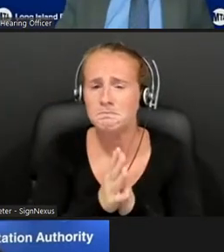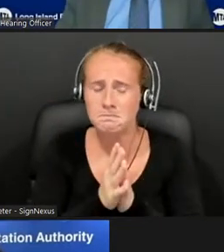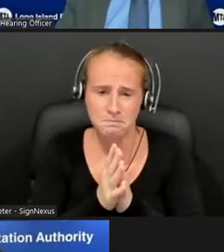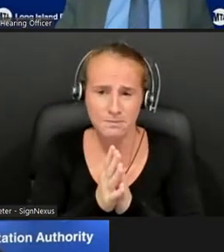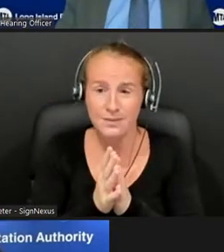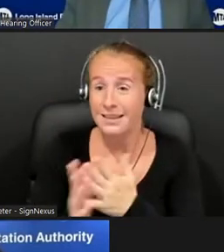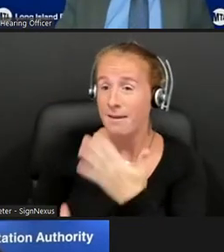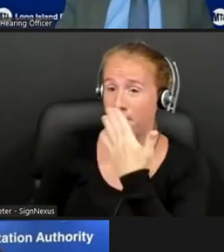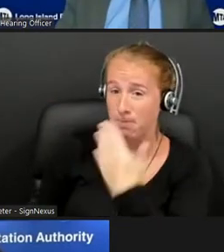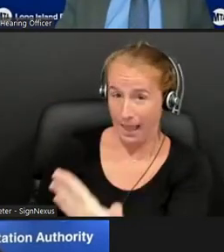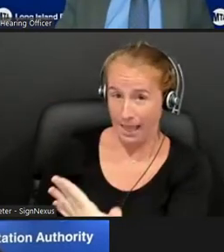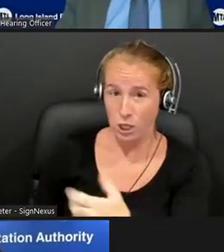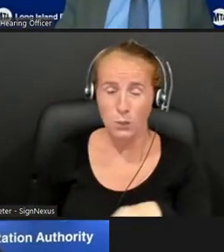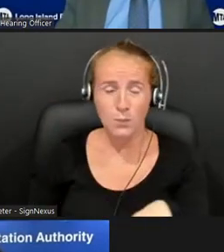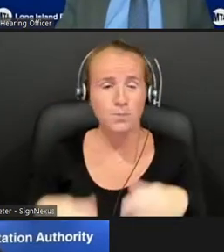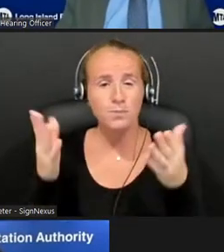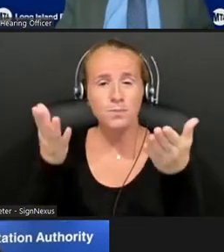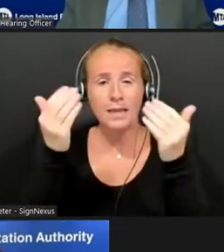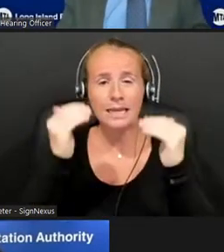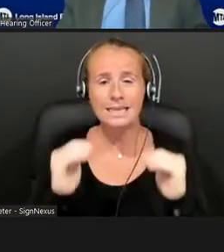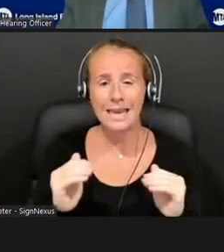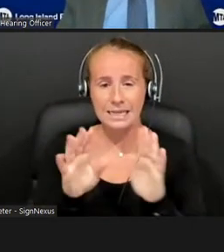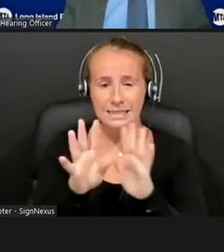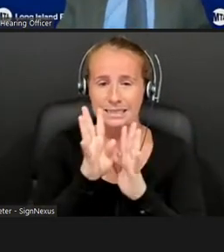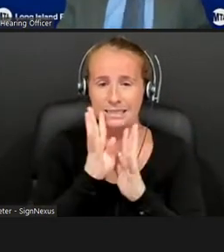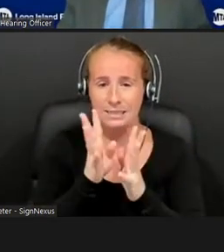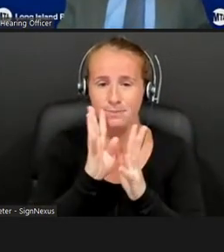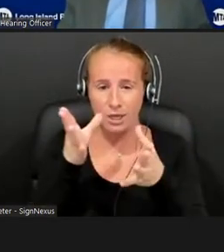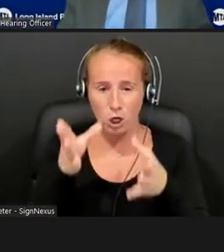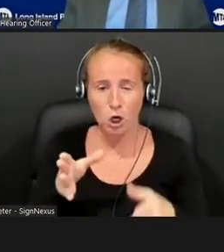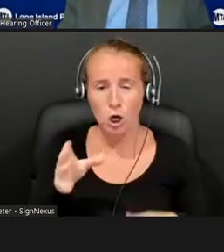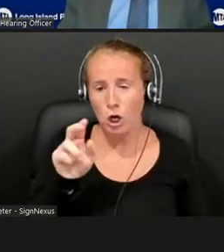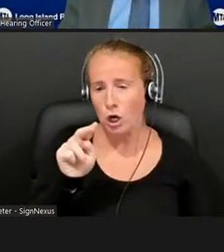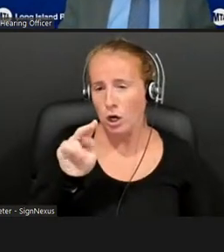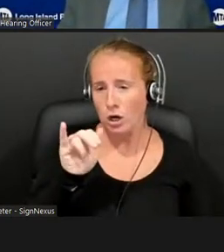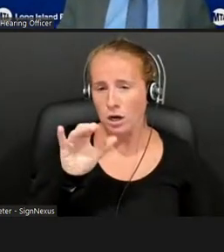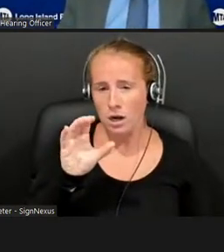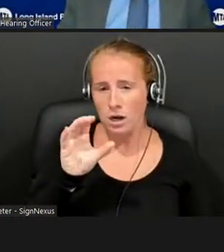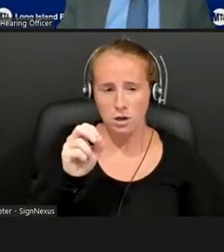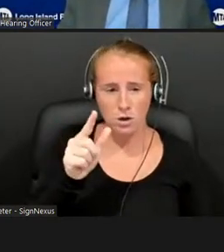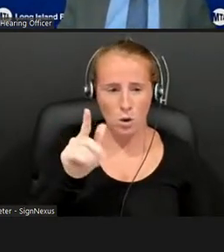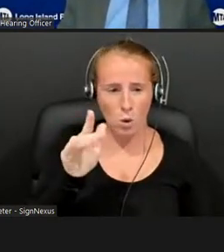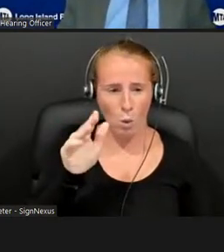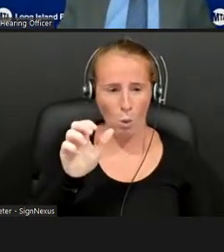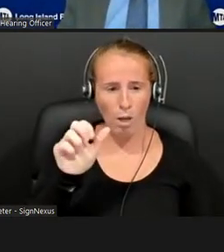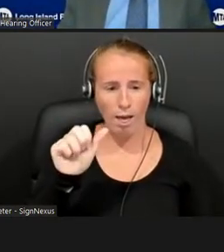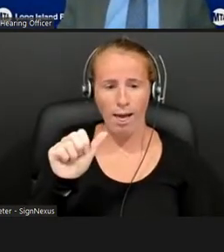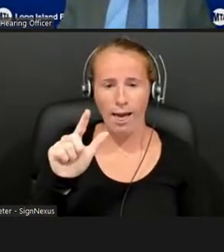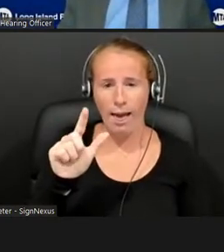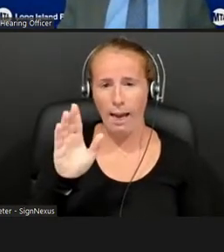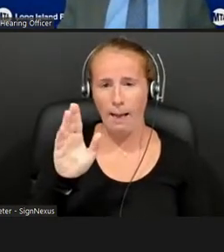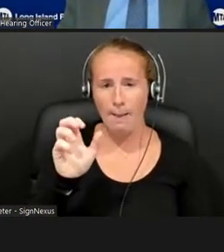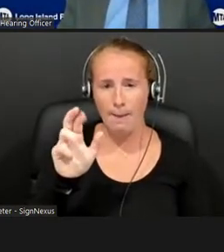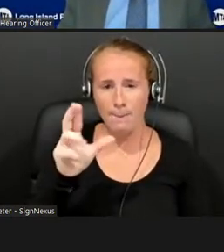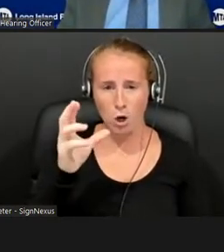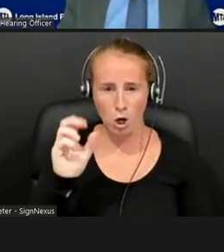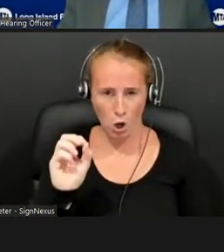thank you our next speaker is Nicole albergo followed by Joe troiano